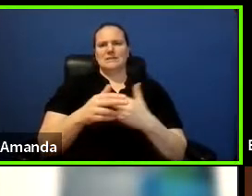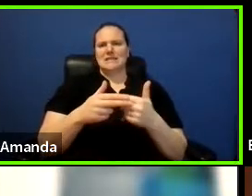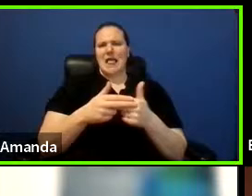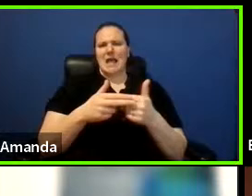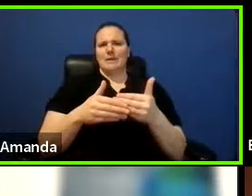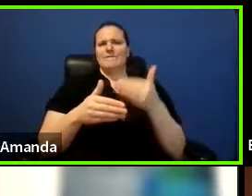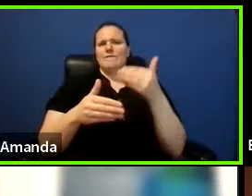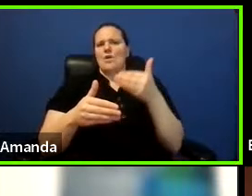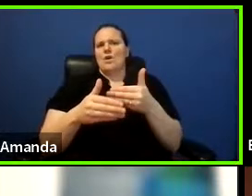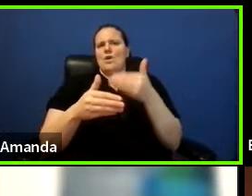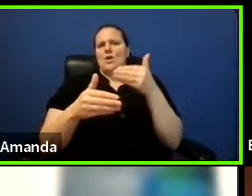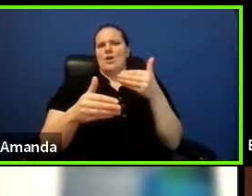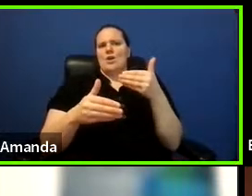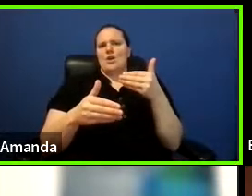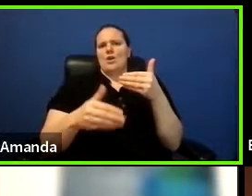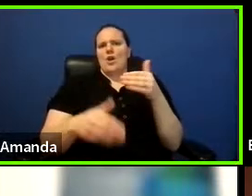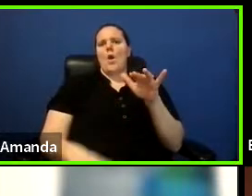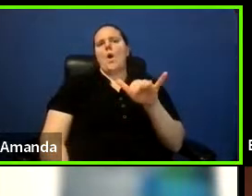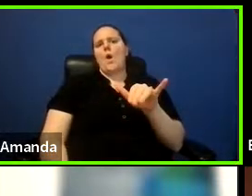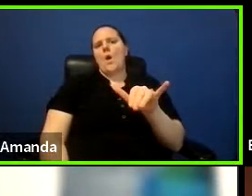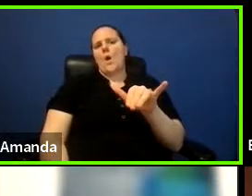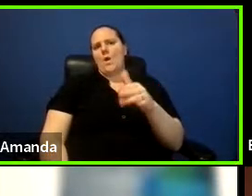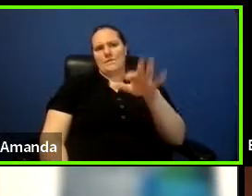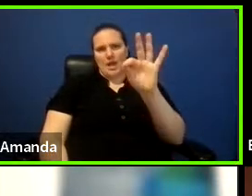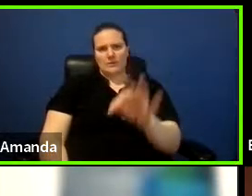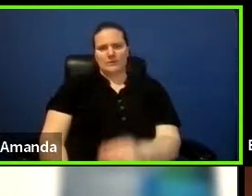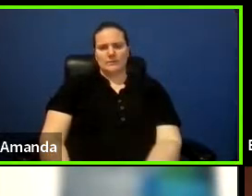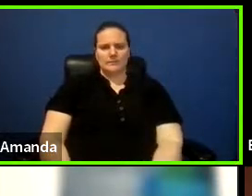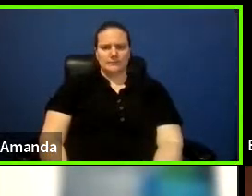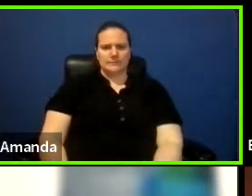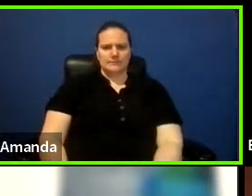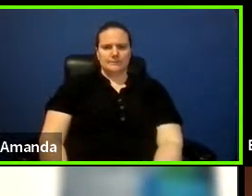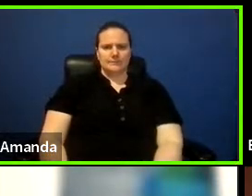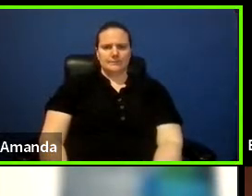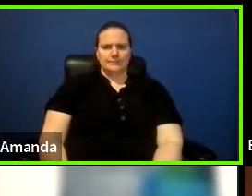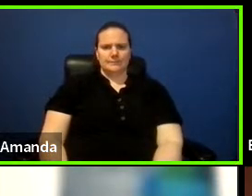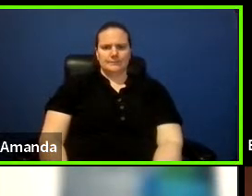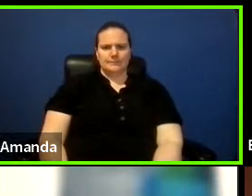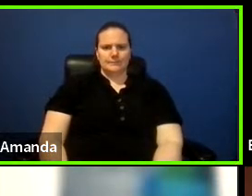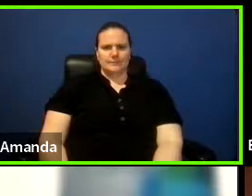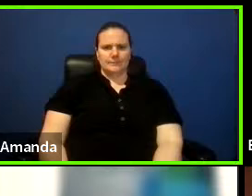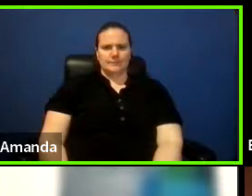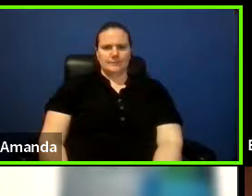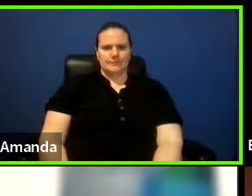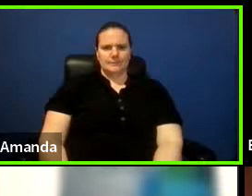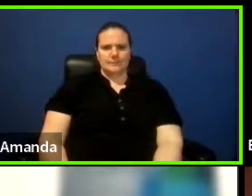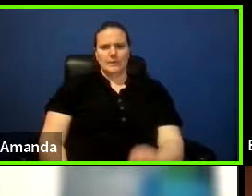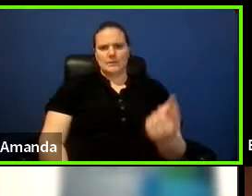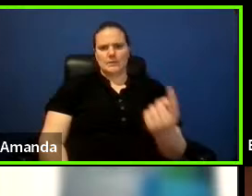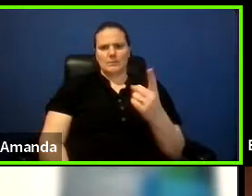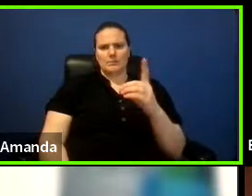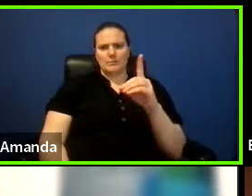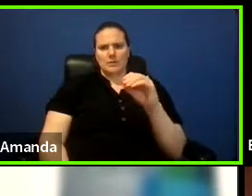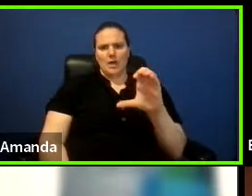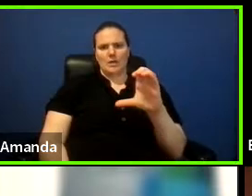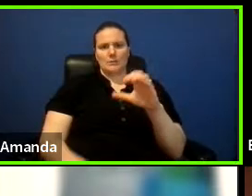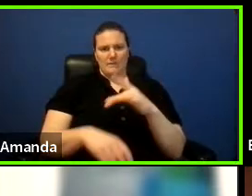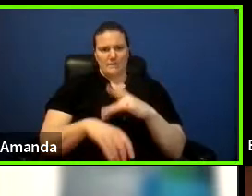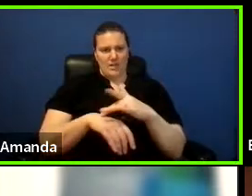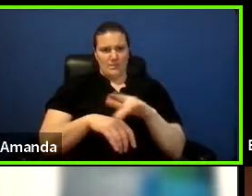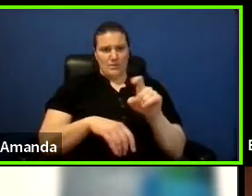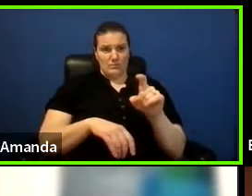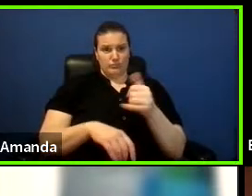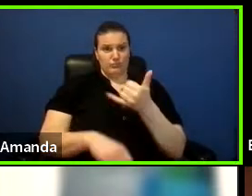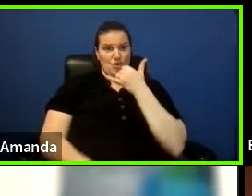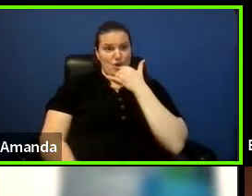before that. Oh, here we go. I thought there was some kind of document already available. Am